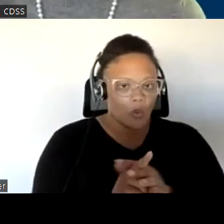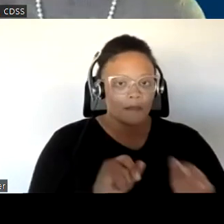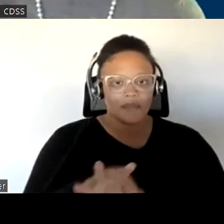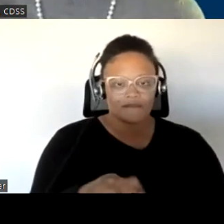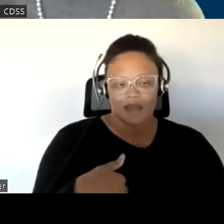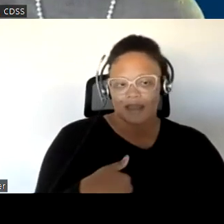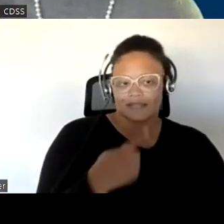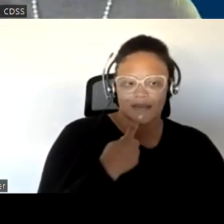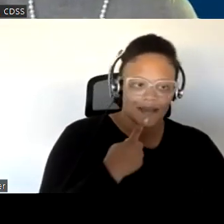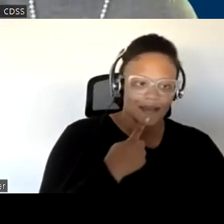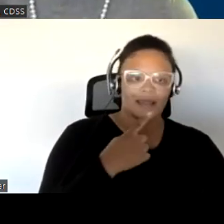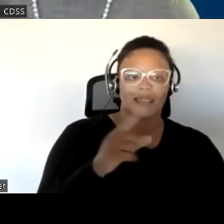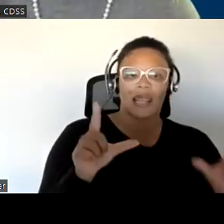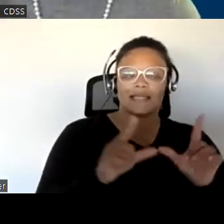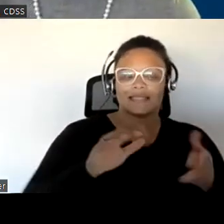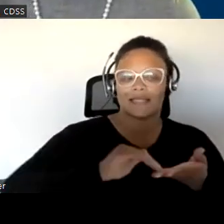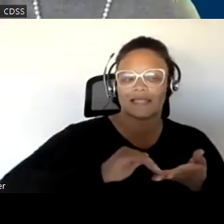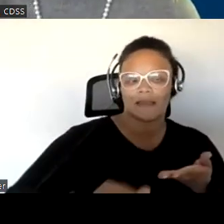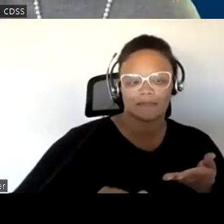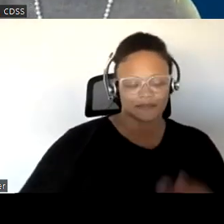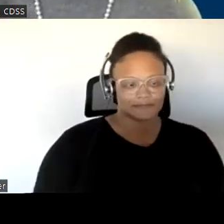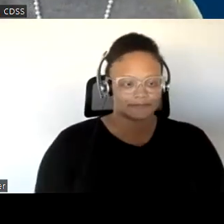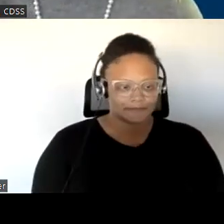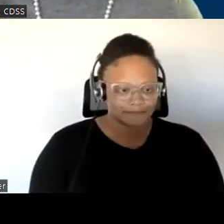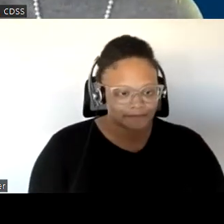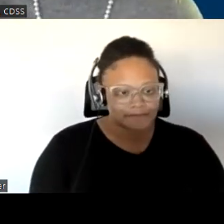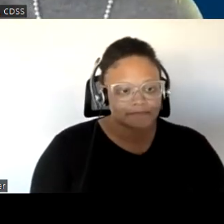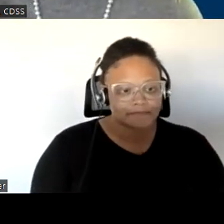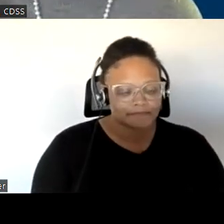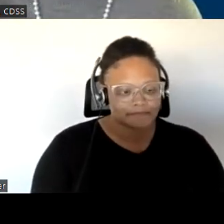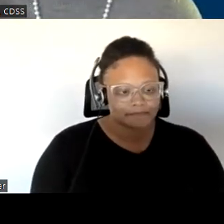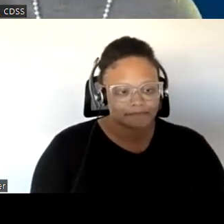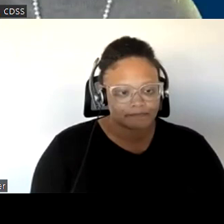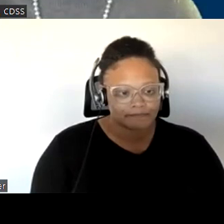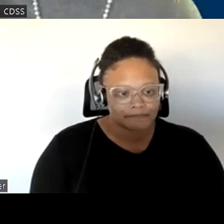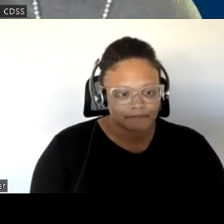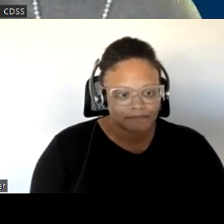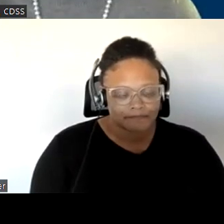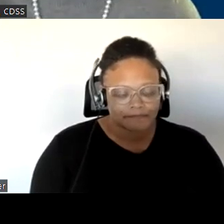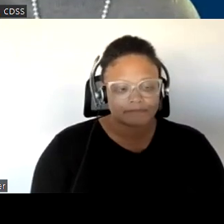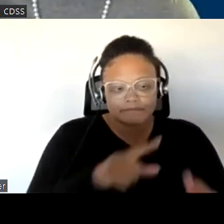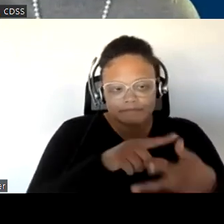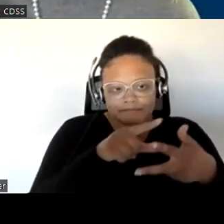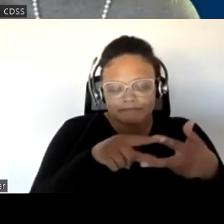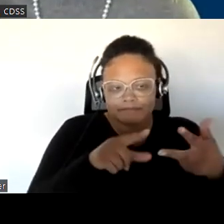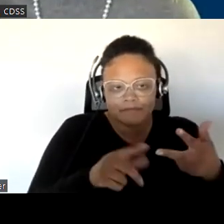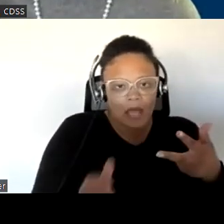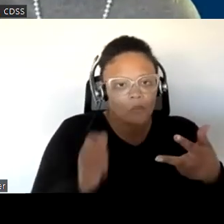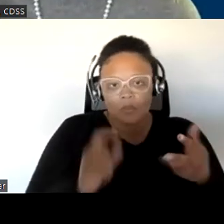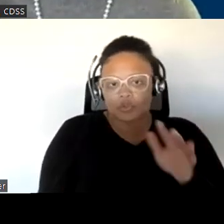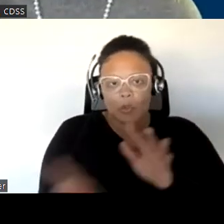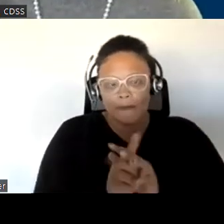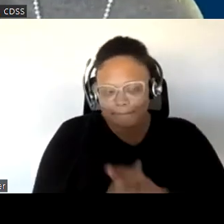license provider stipend based on license capacity, as well as the license provider incentive.